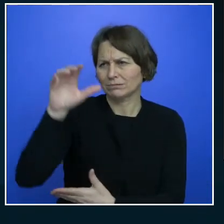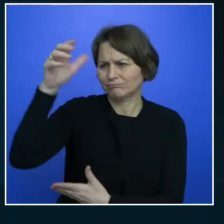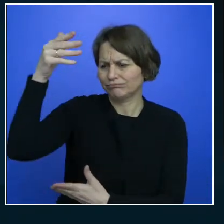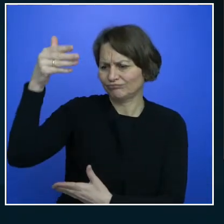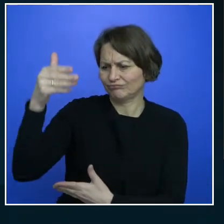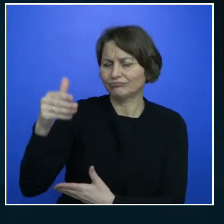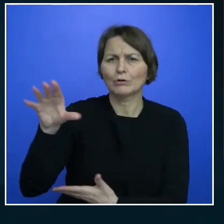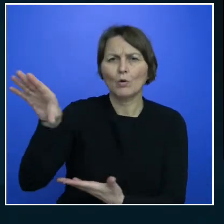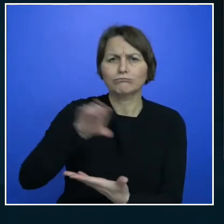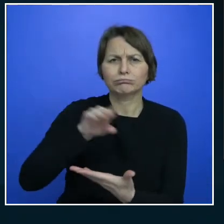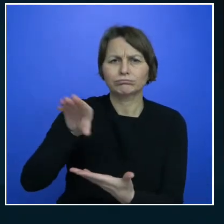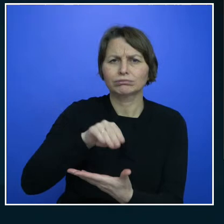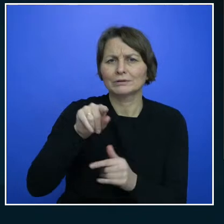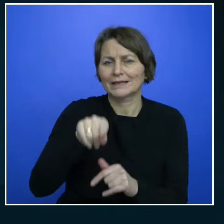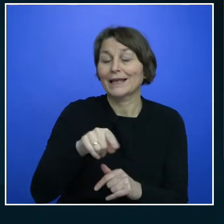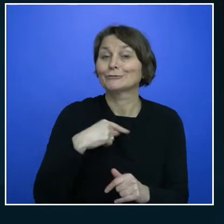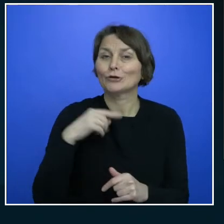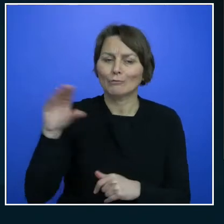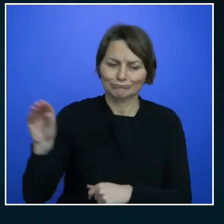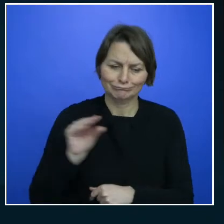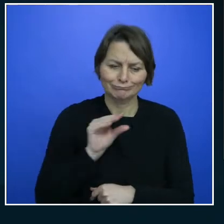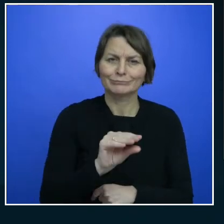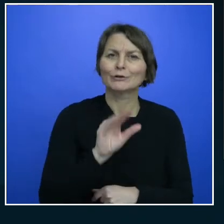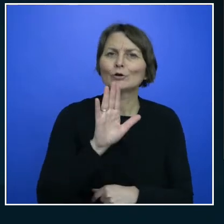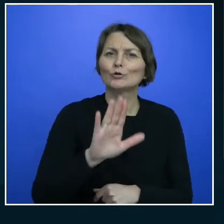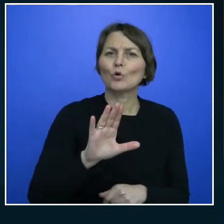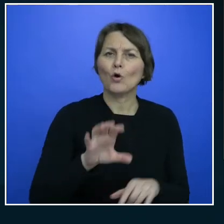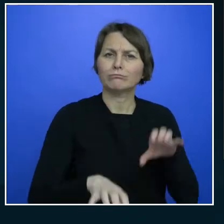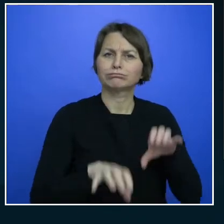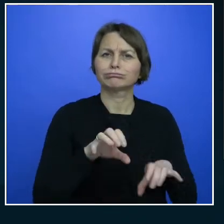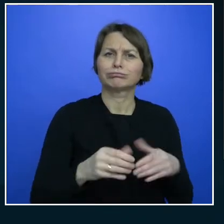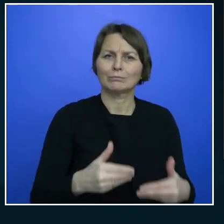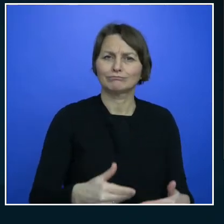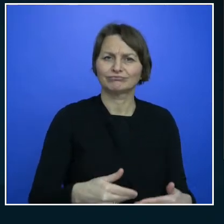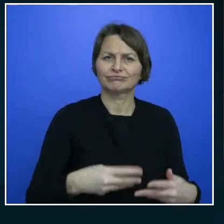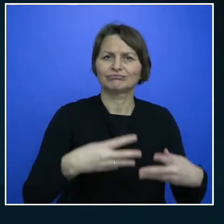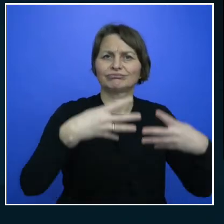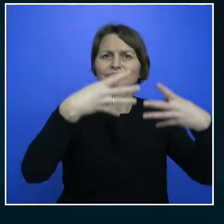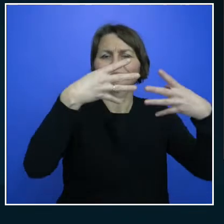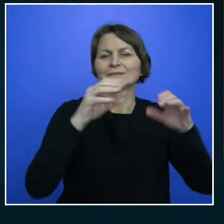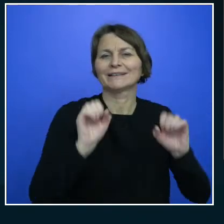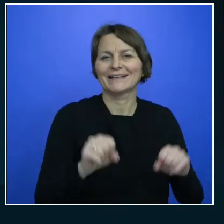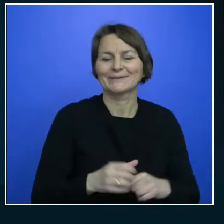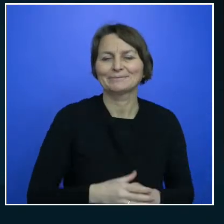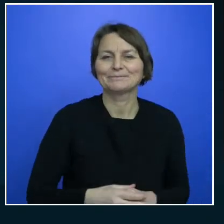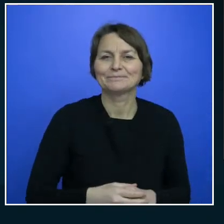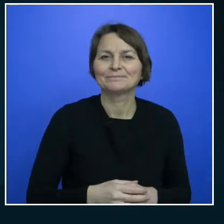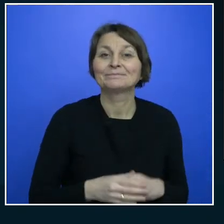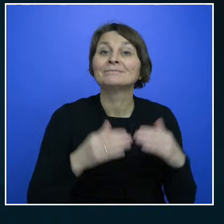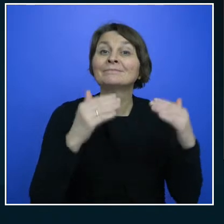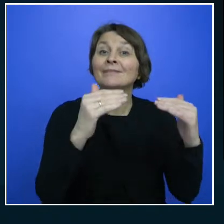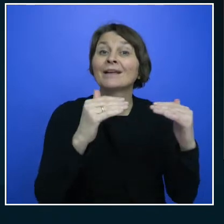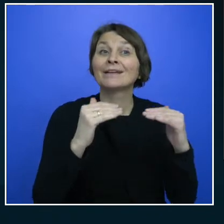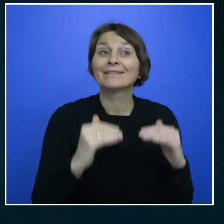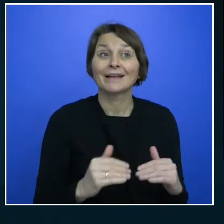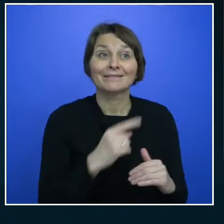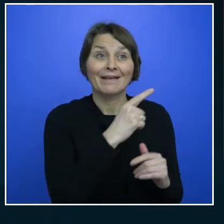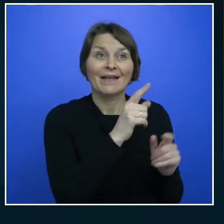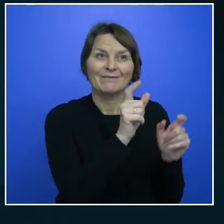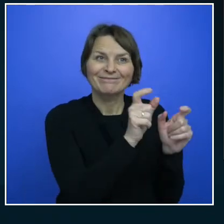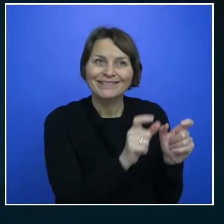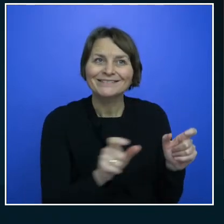your development machine. Now we have a second step, which is the VS Code extension. And although this is an